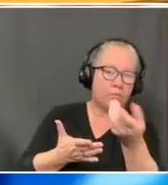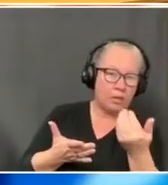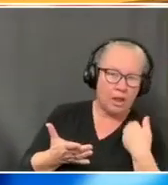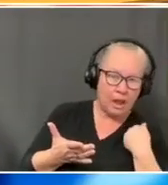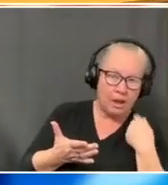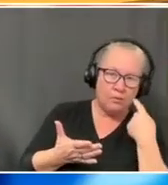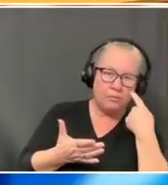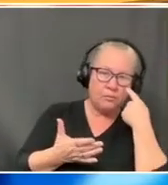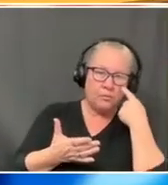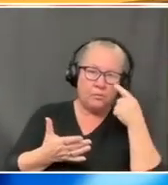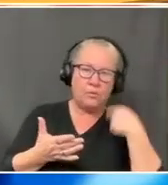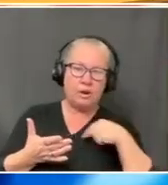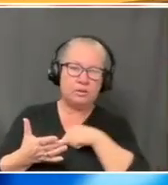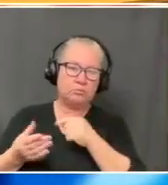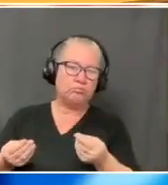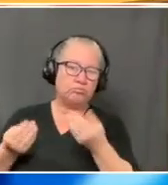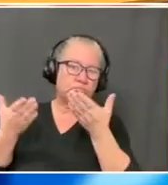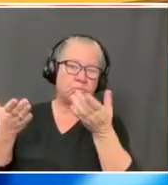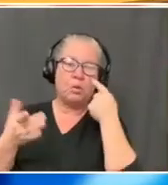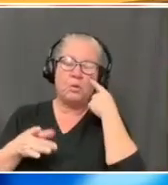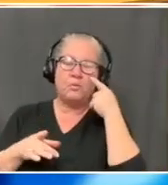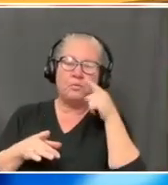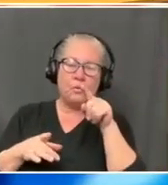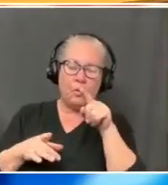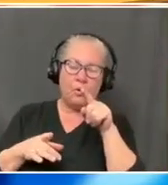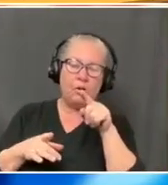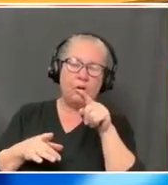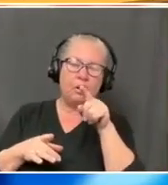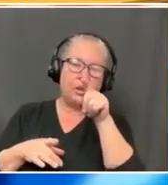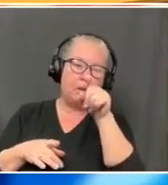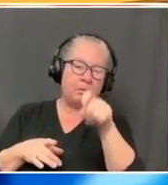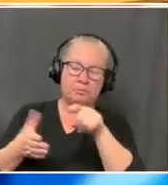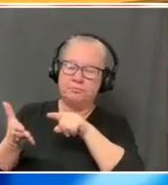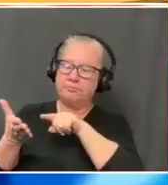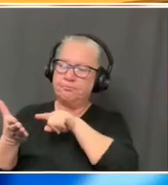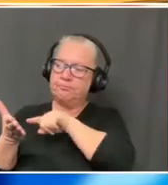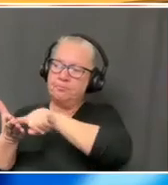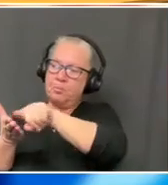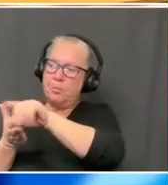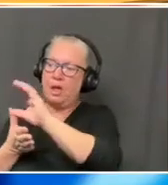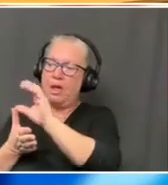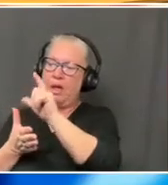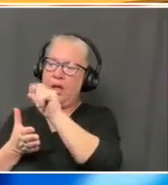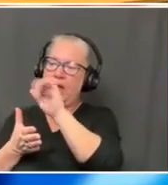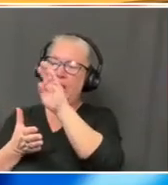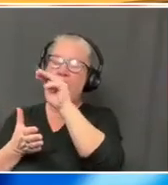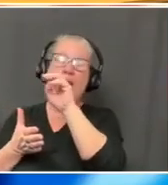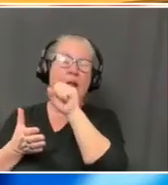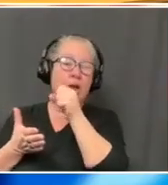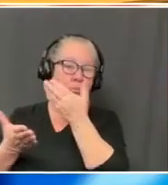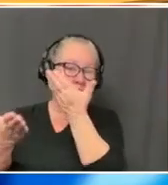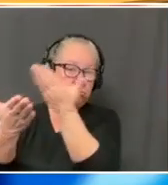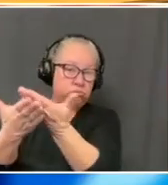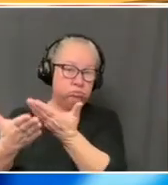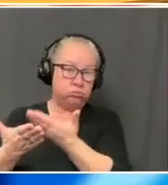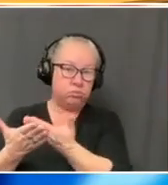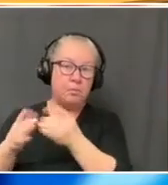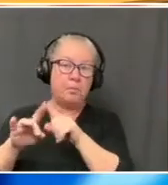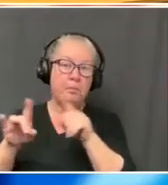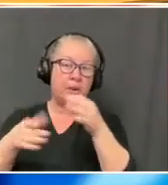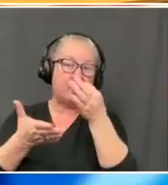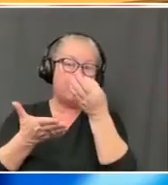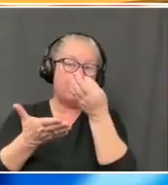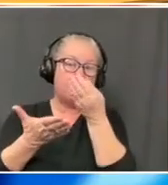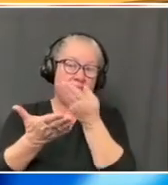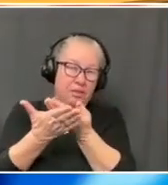provide the funding necessary to pay claims, the funds that are within the captive earn